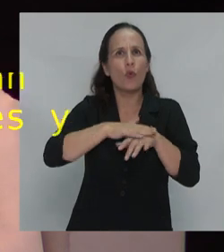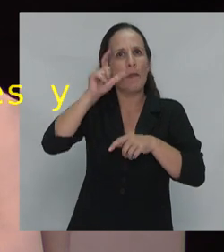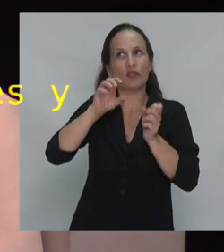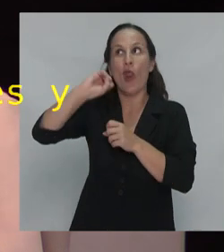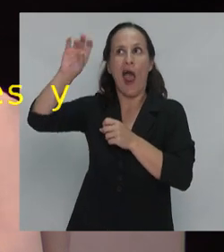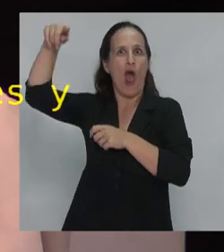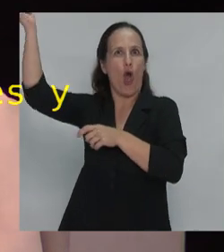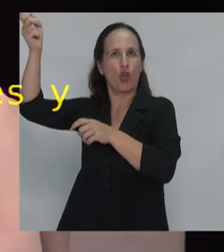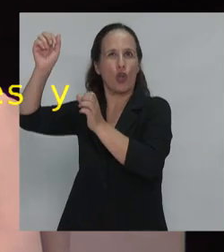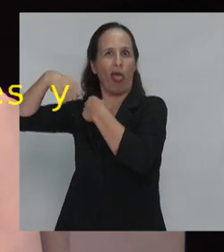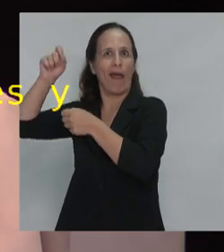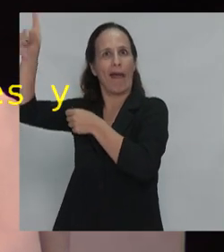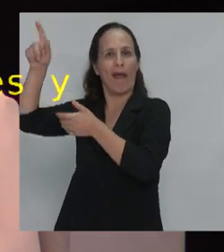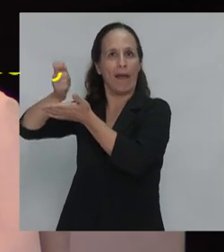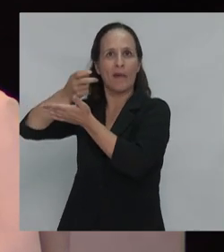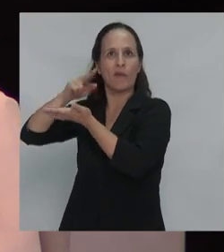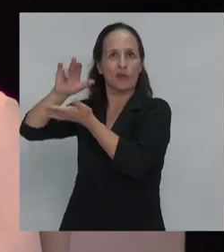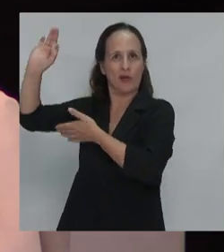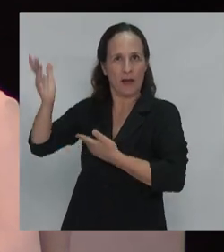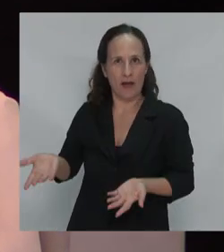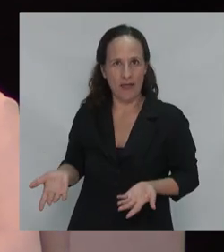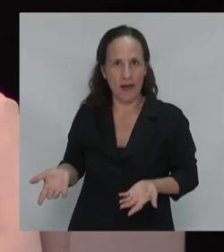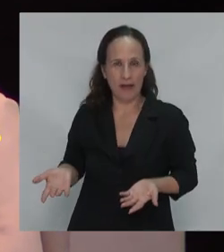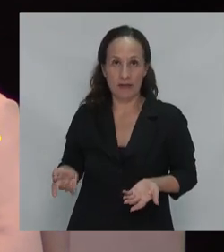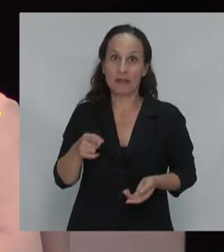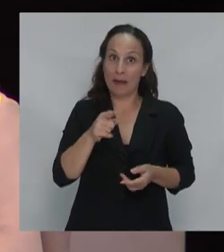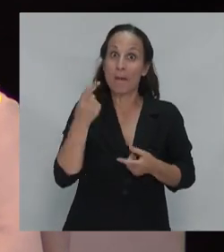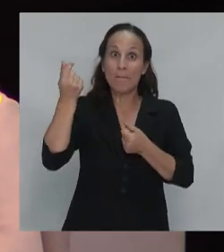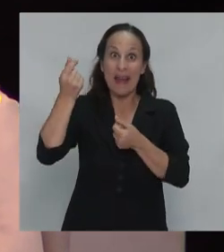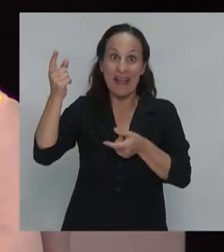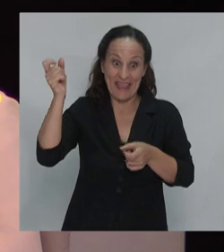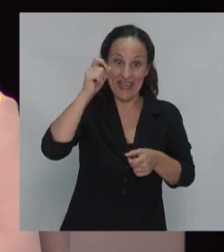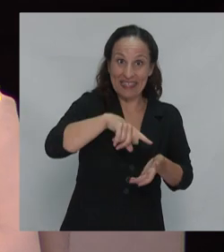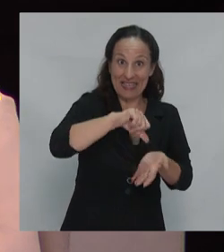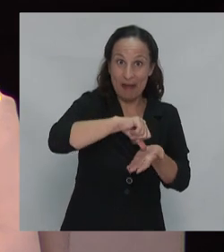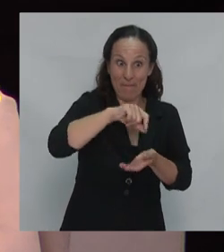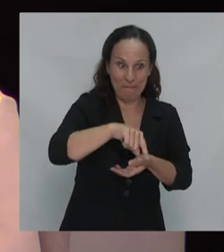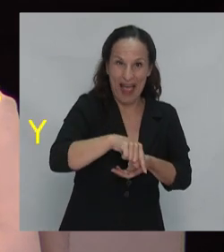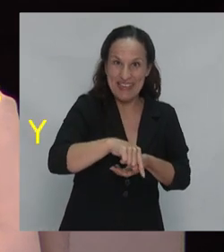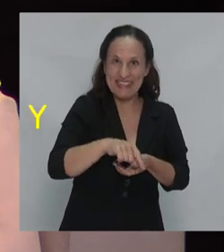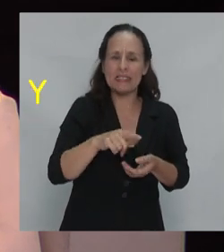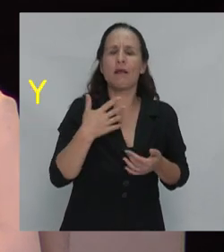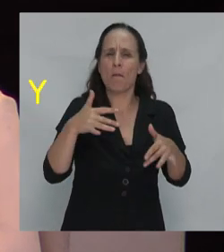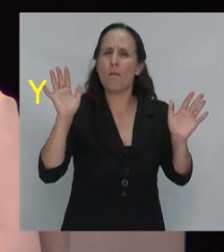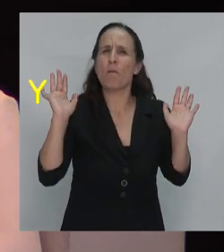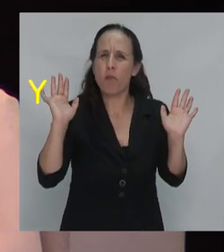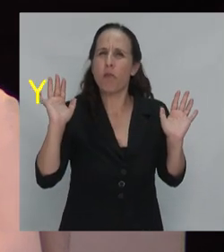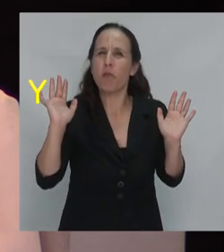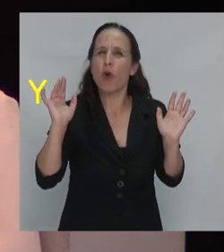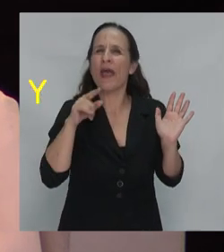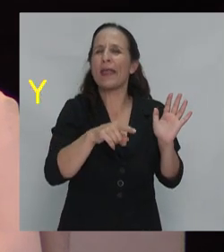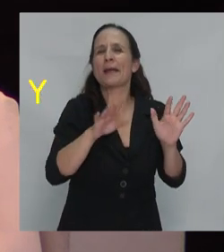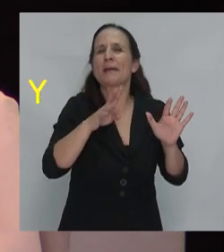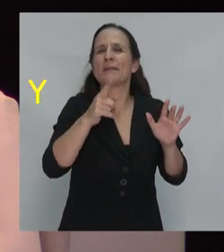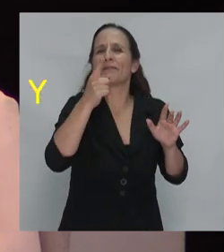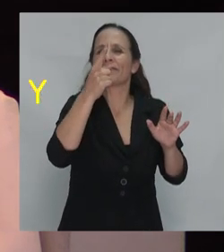put 124 million children in school. You're talking about the SDGs. This